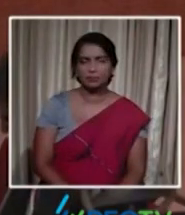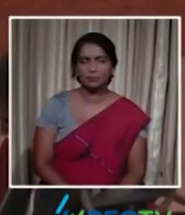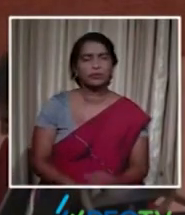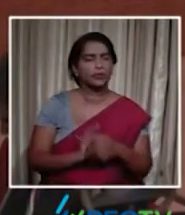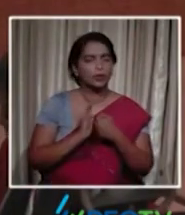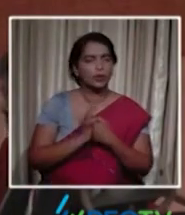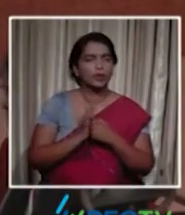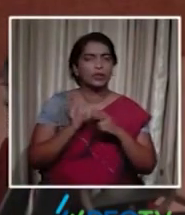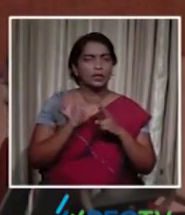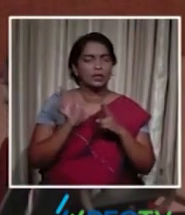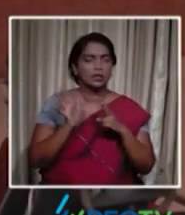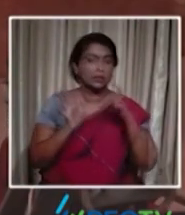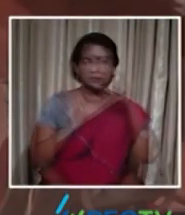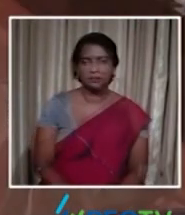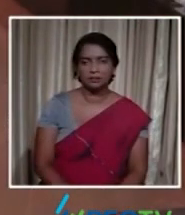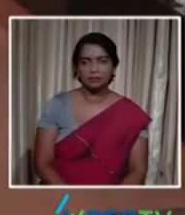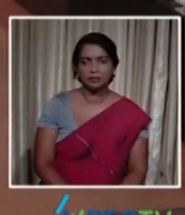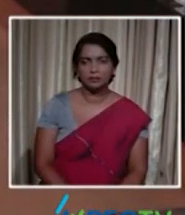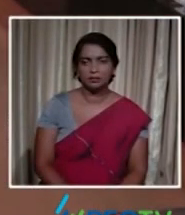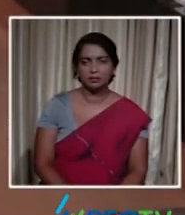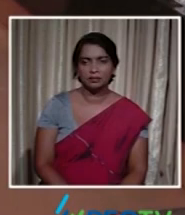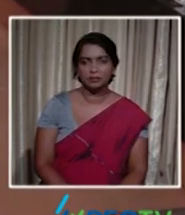Honorable C.V. Vigneshwaran.